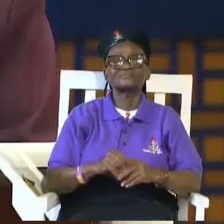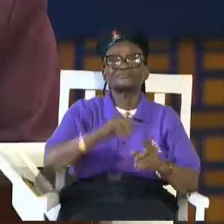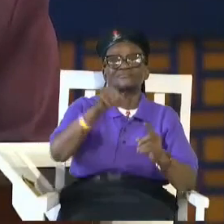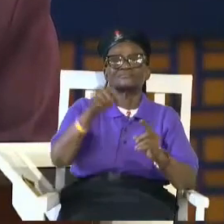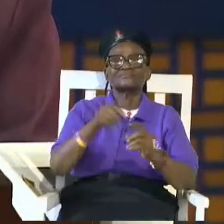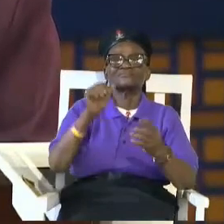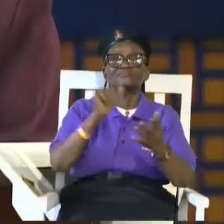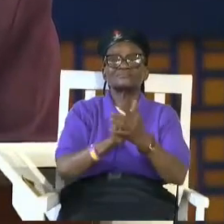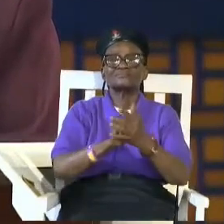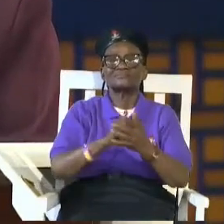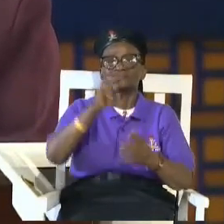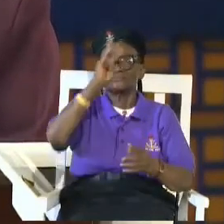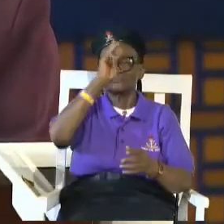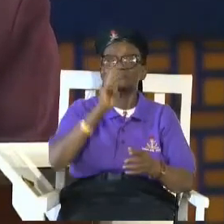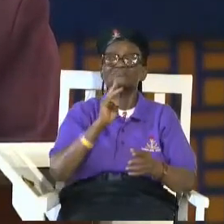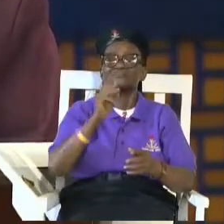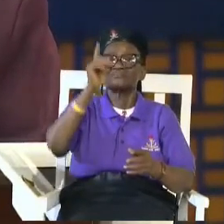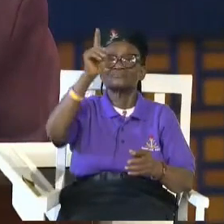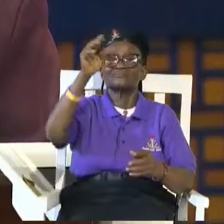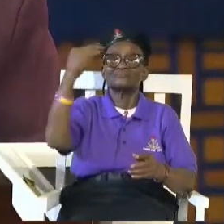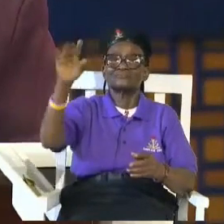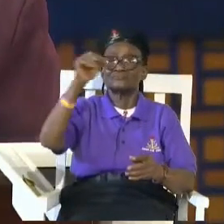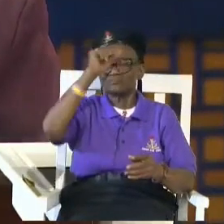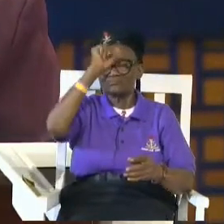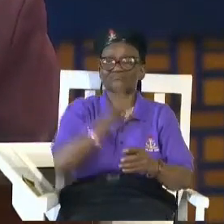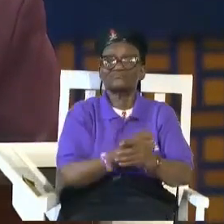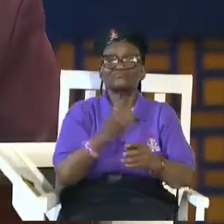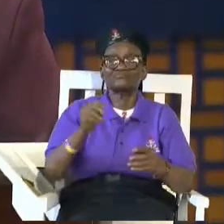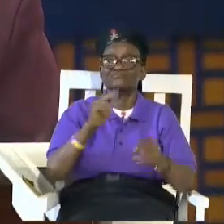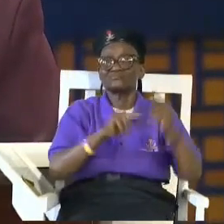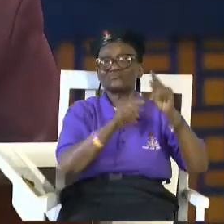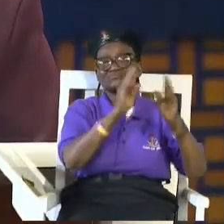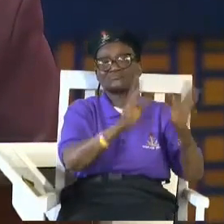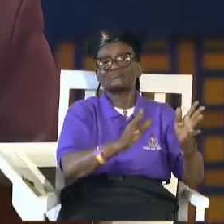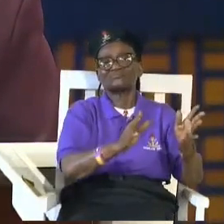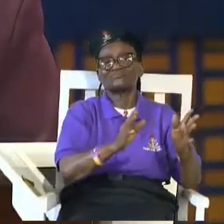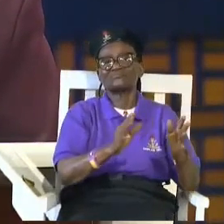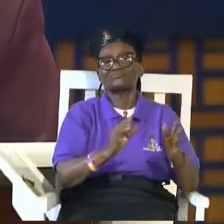when that widow of one of the sons of the prophets